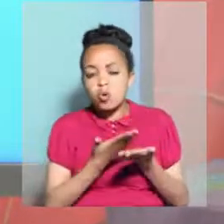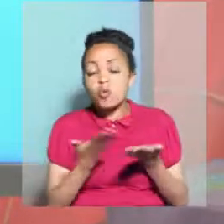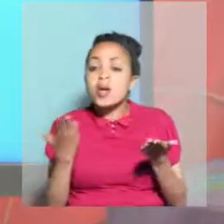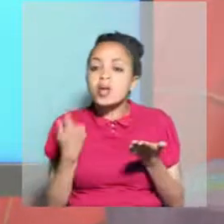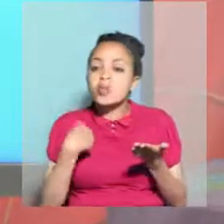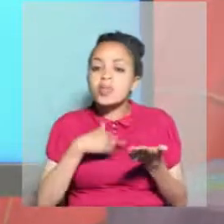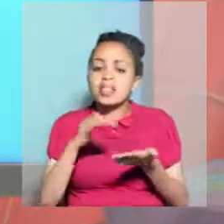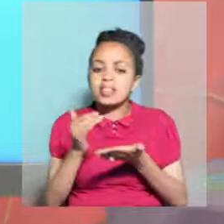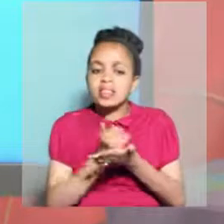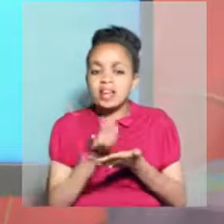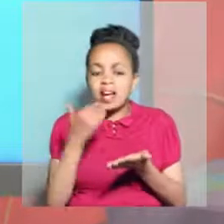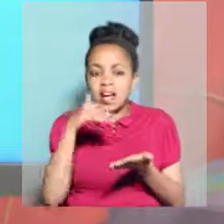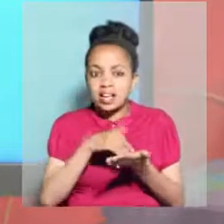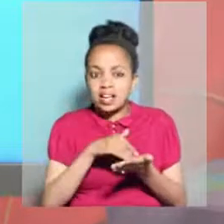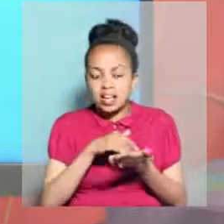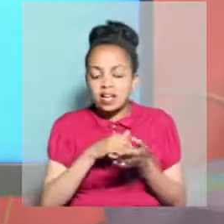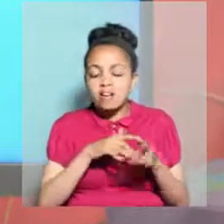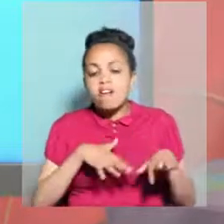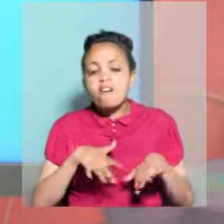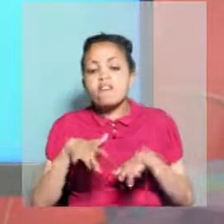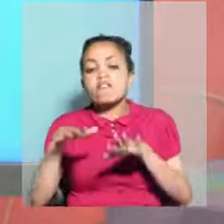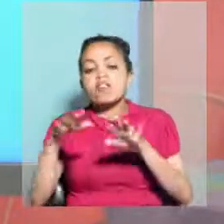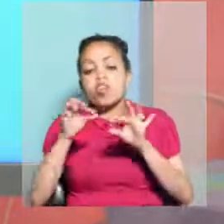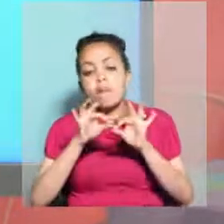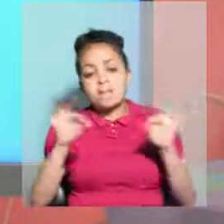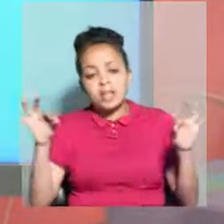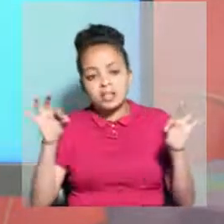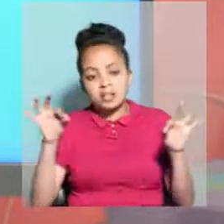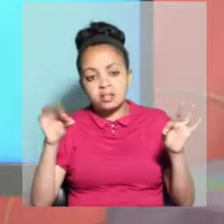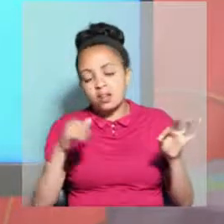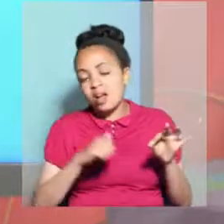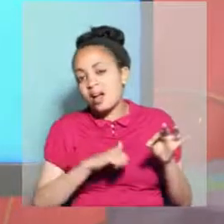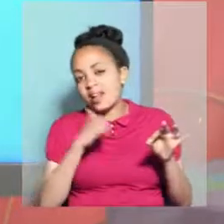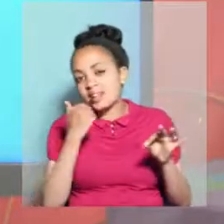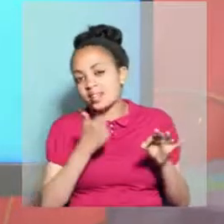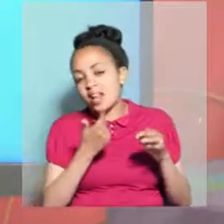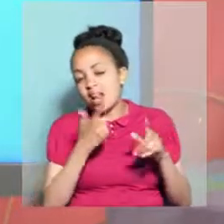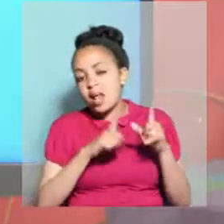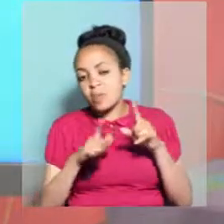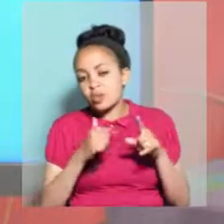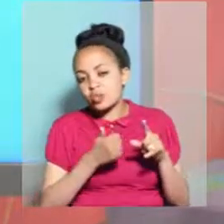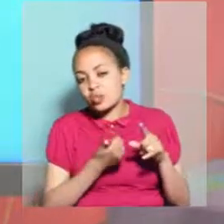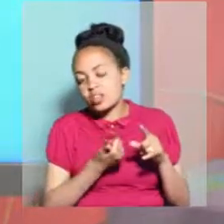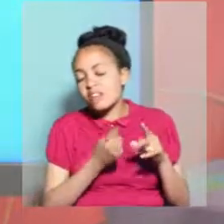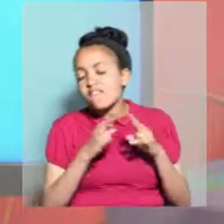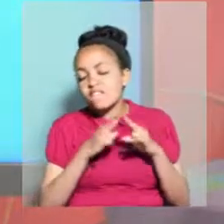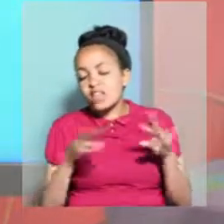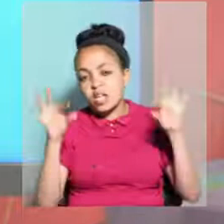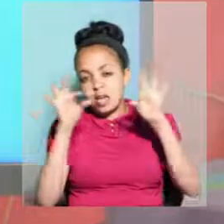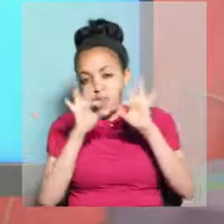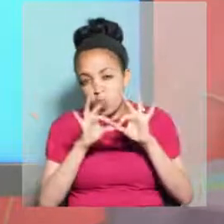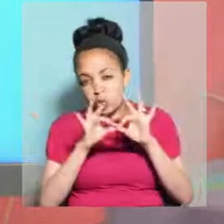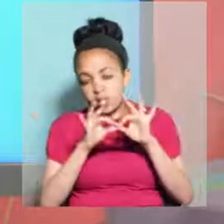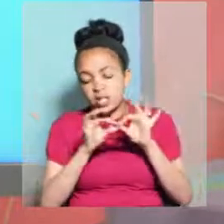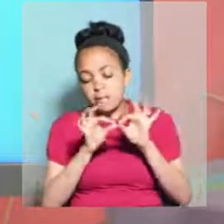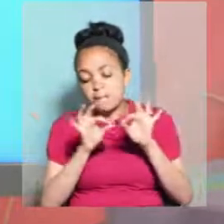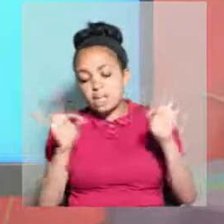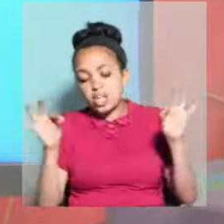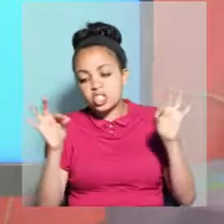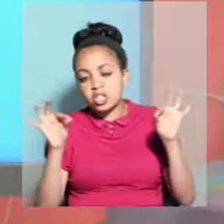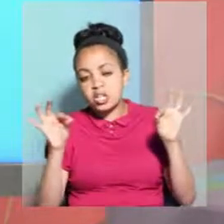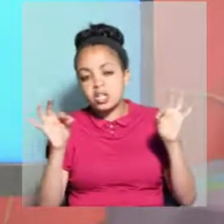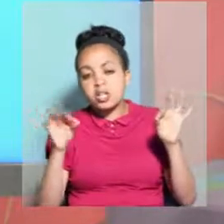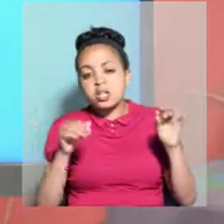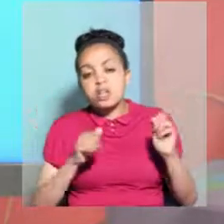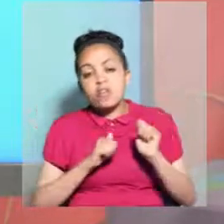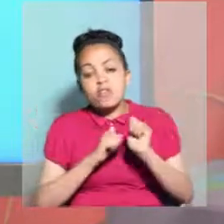from. And again, flowmeter is 2, another laboratory tool, which is very important to measure the